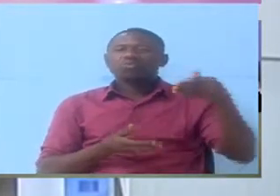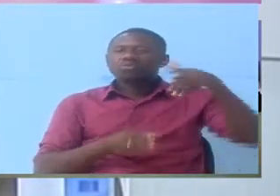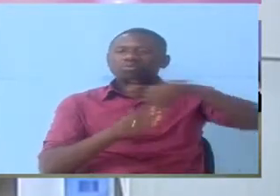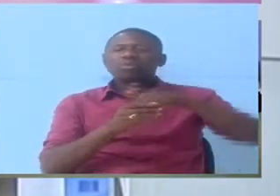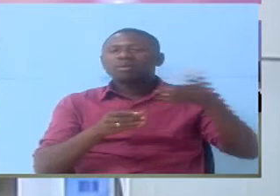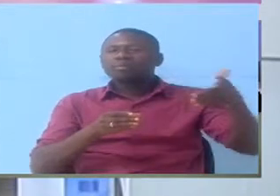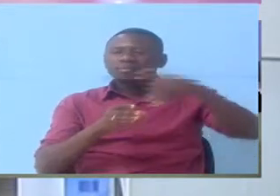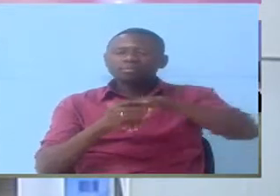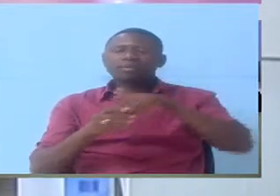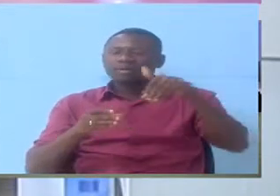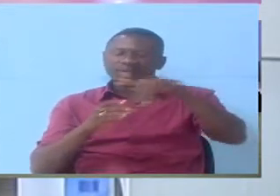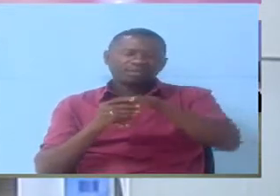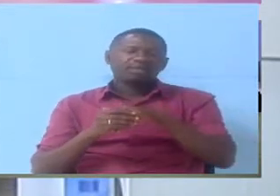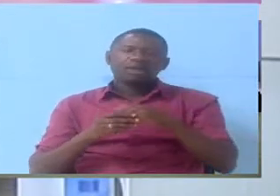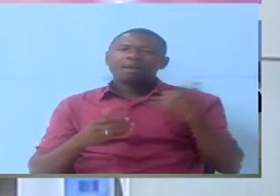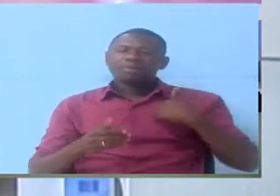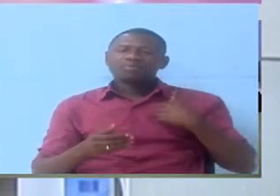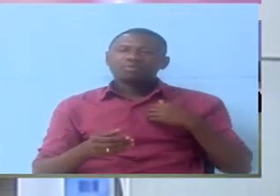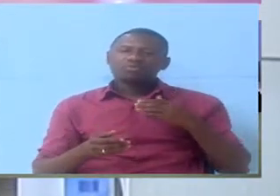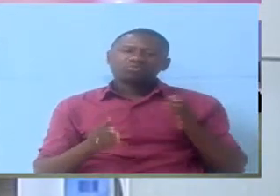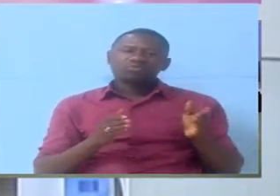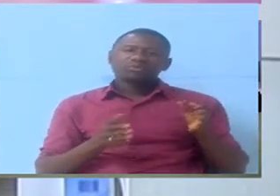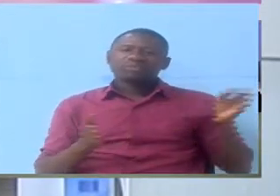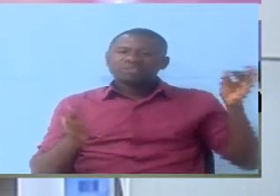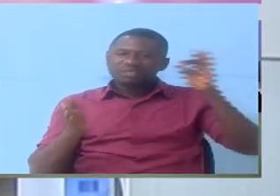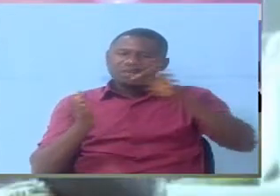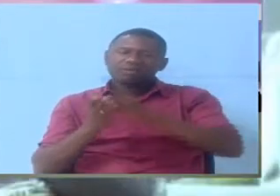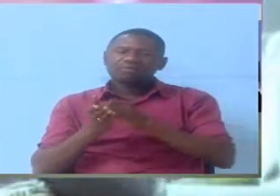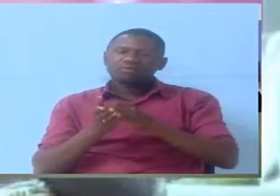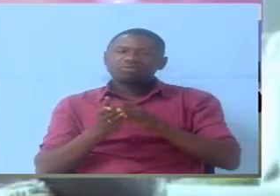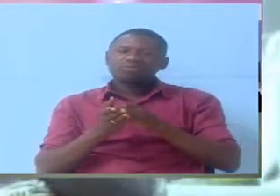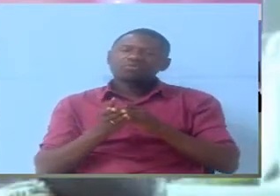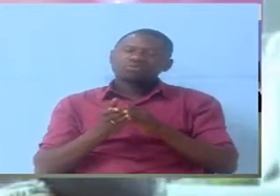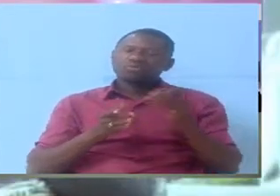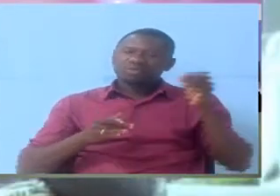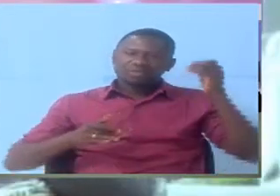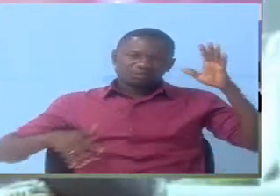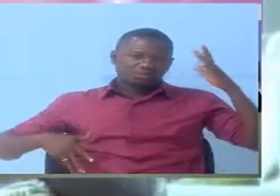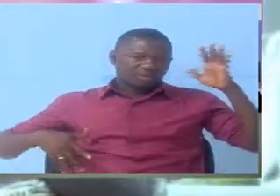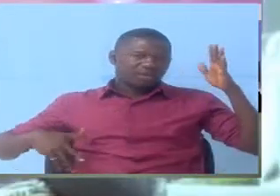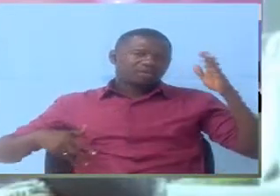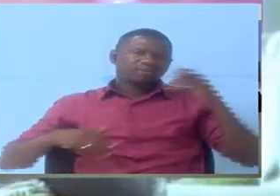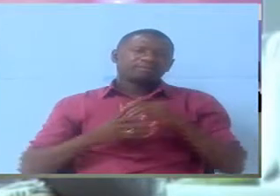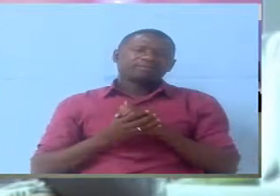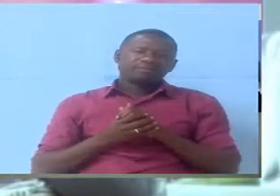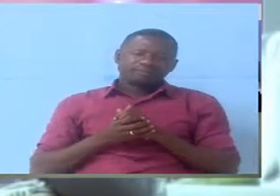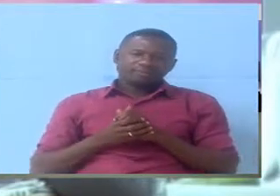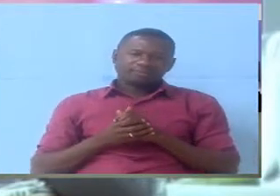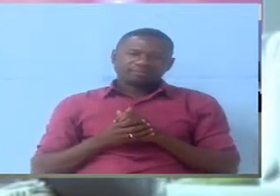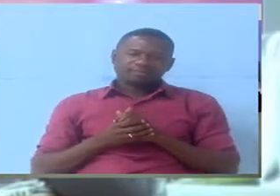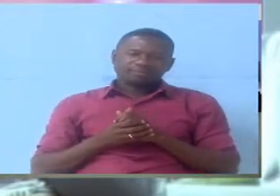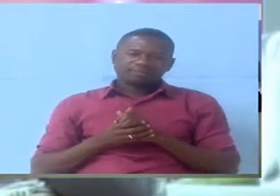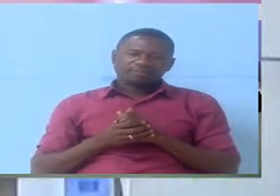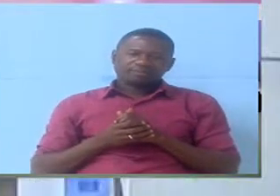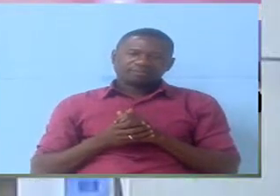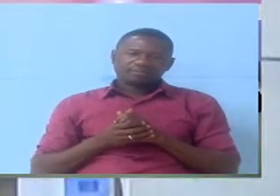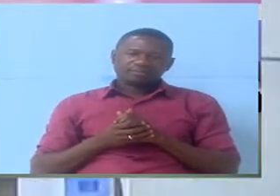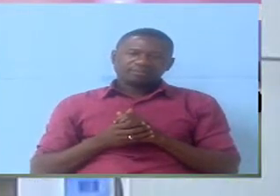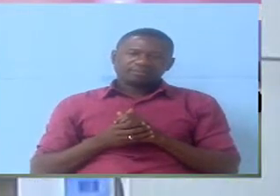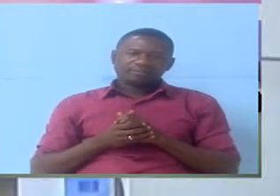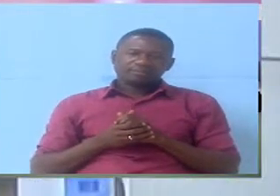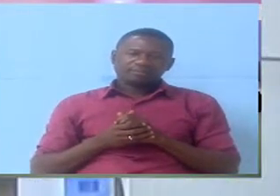be sobirin ko kulungu nying amanka marchandise kulunte de sobitako anata molle kamma men ketanyin